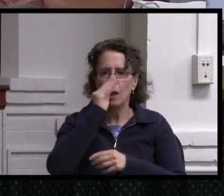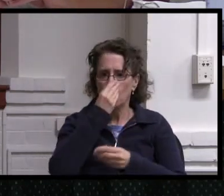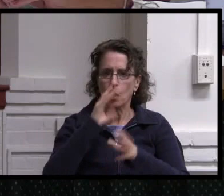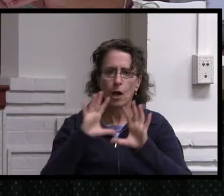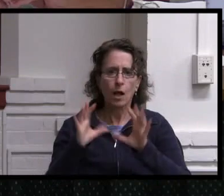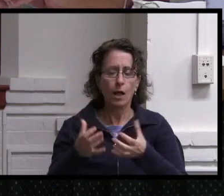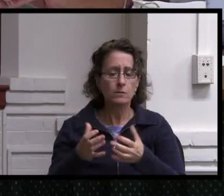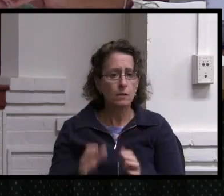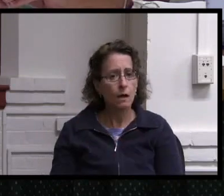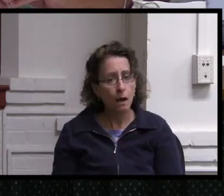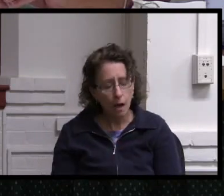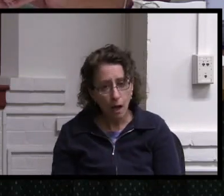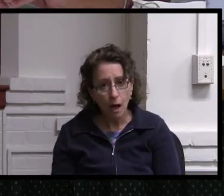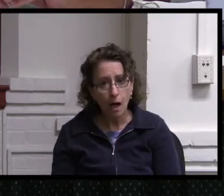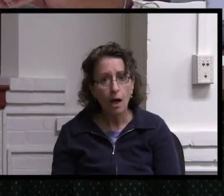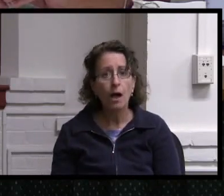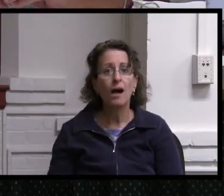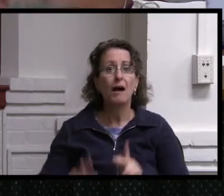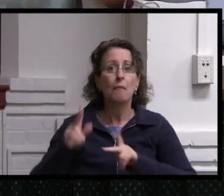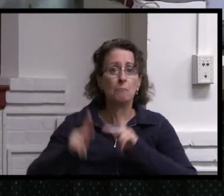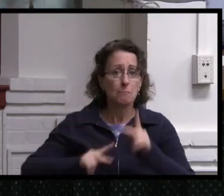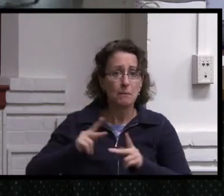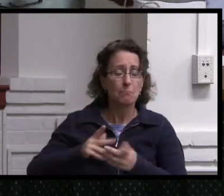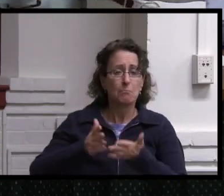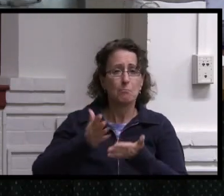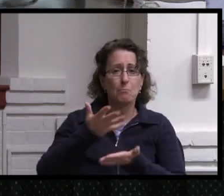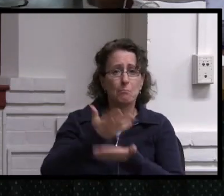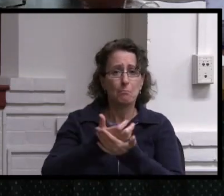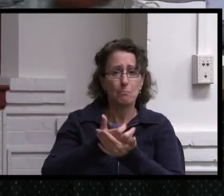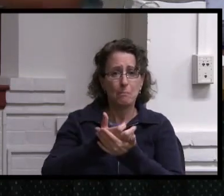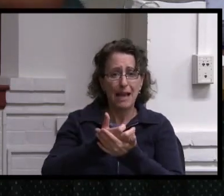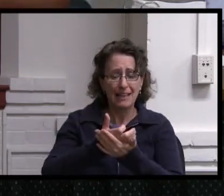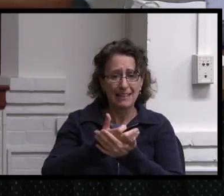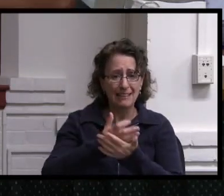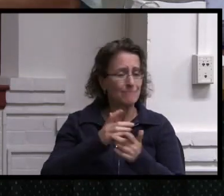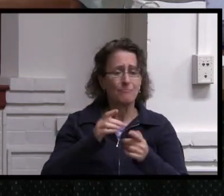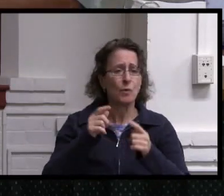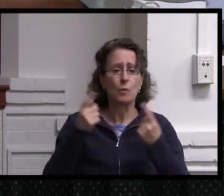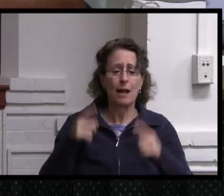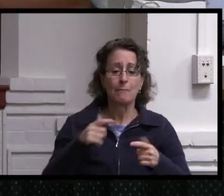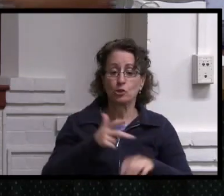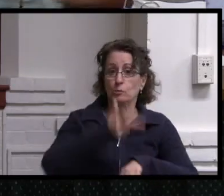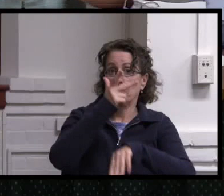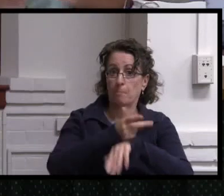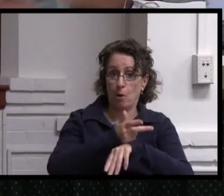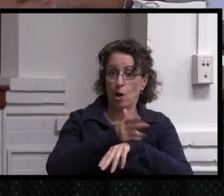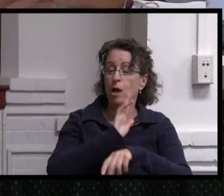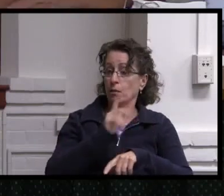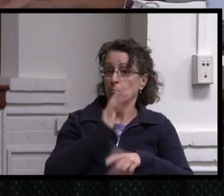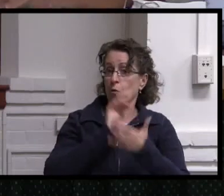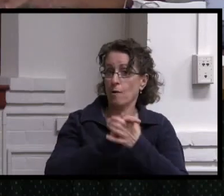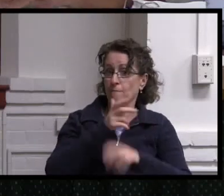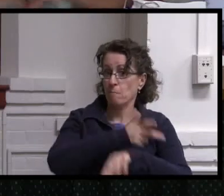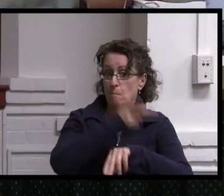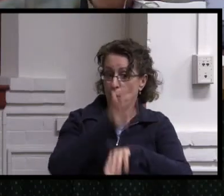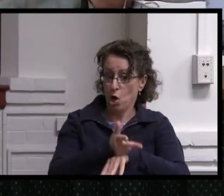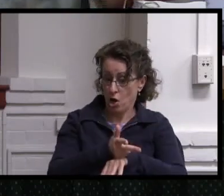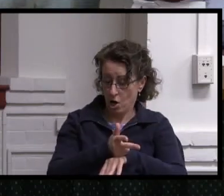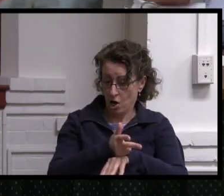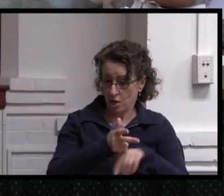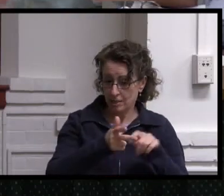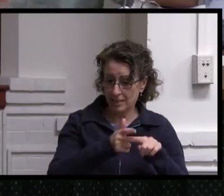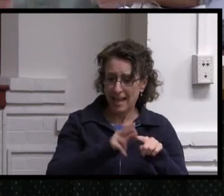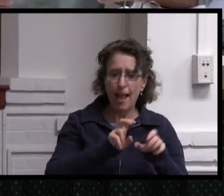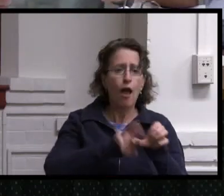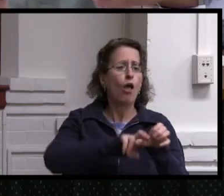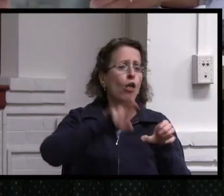really, really pressured in between her car and going into the store. And it's like,